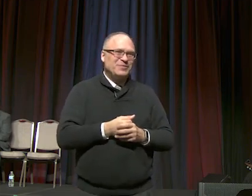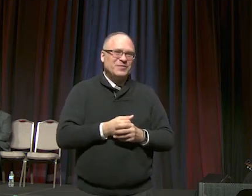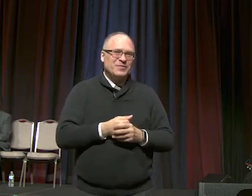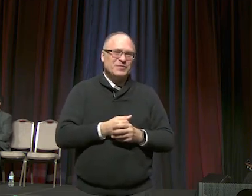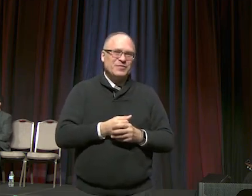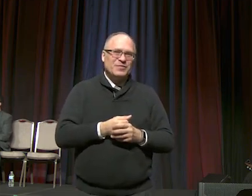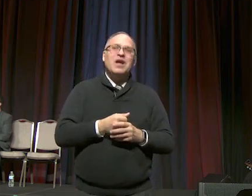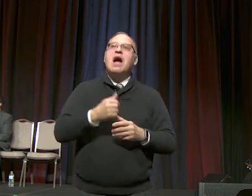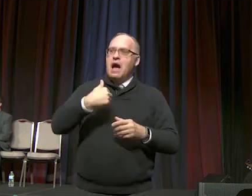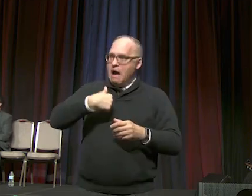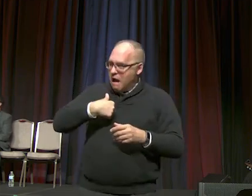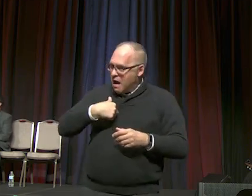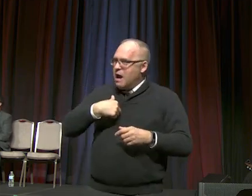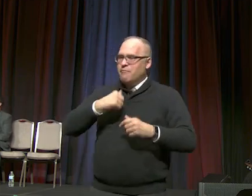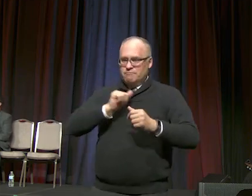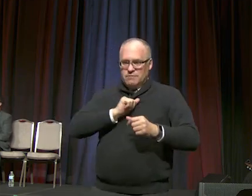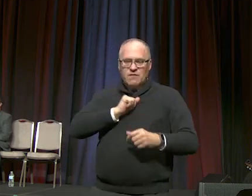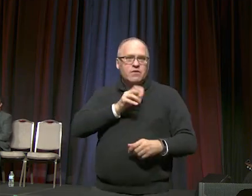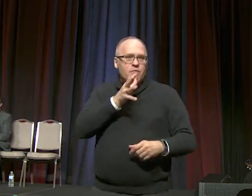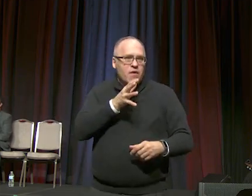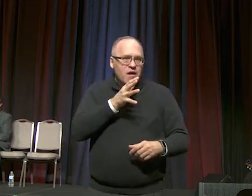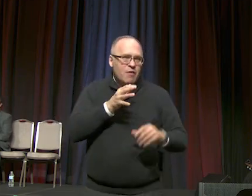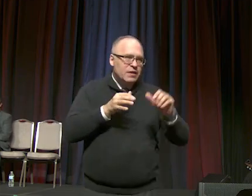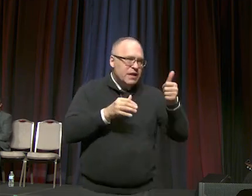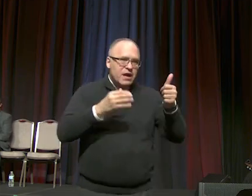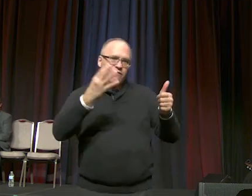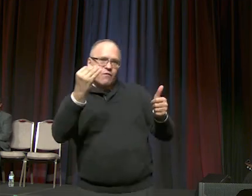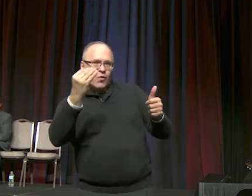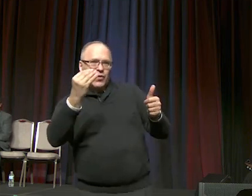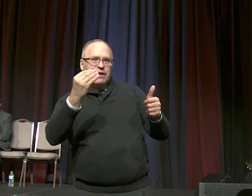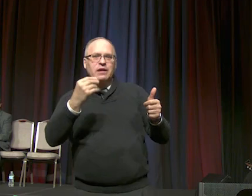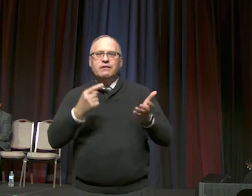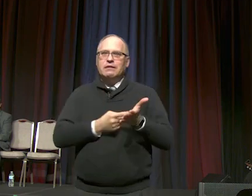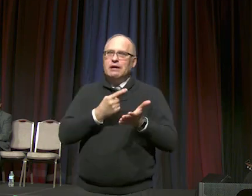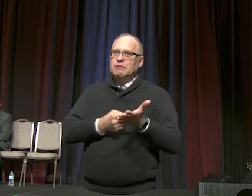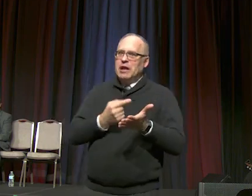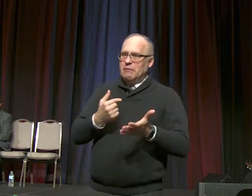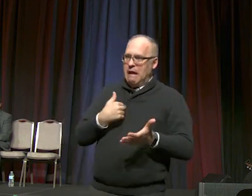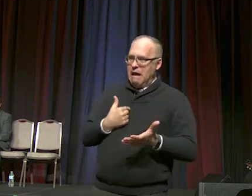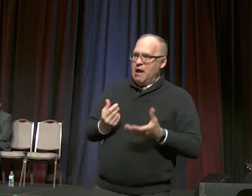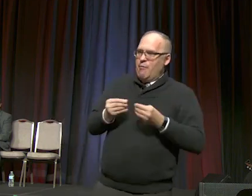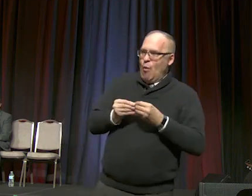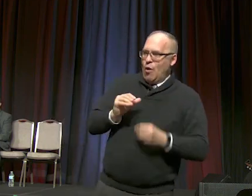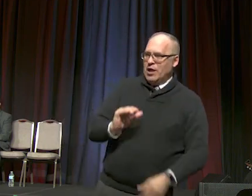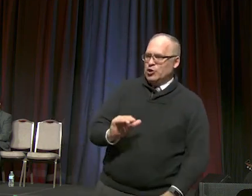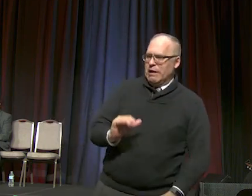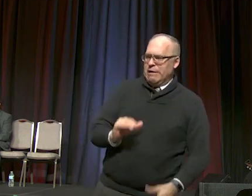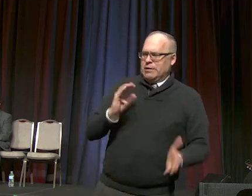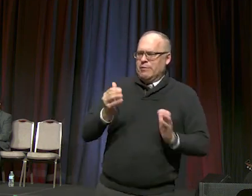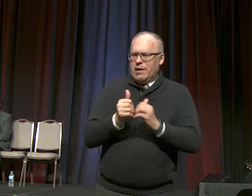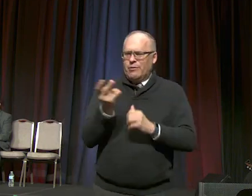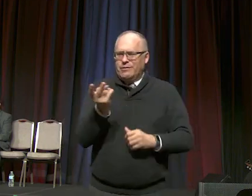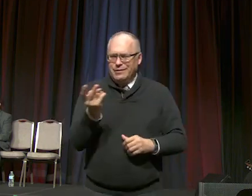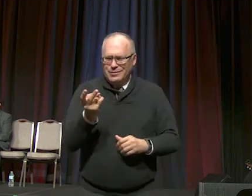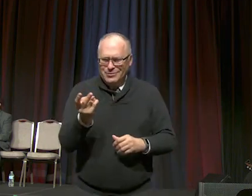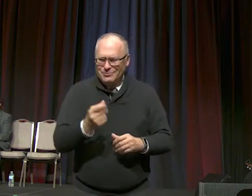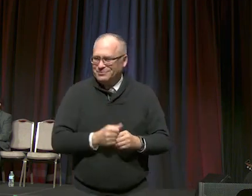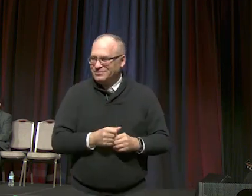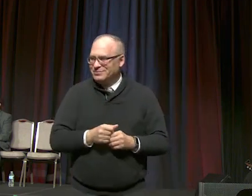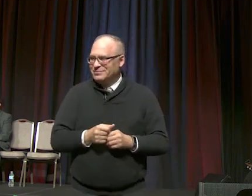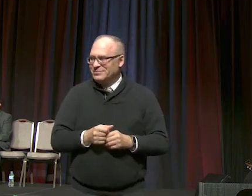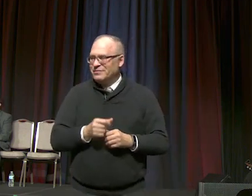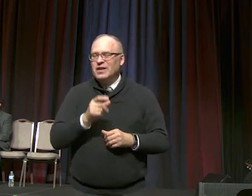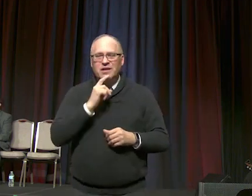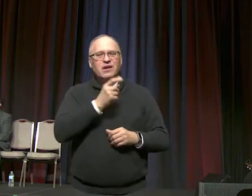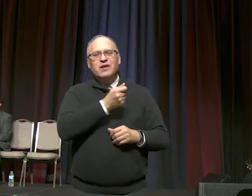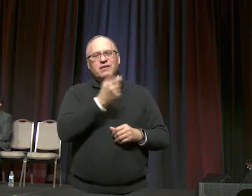I am a mom myself. They're 10 and 14. Often I act more like a child than they do. So there are several